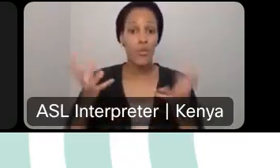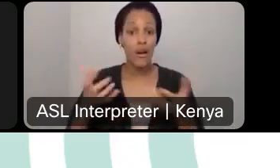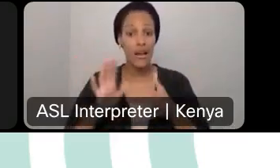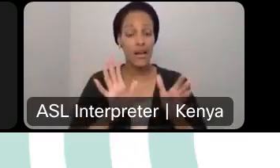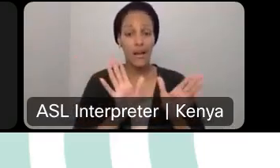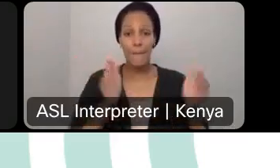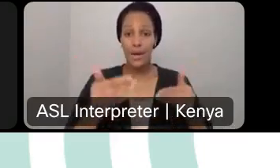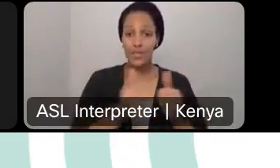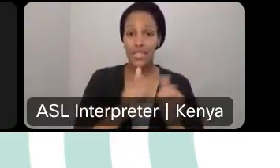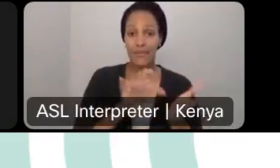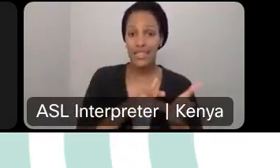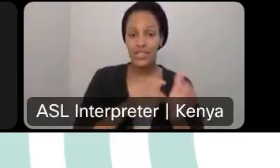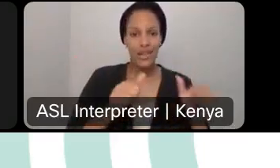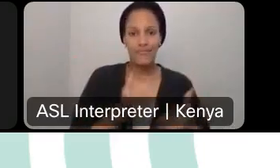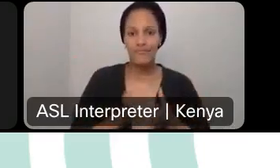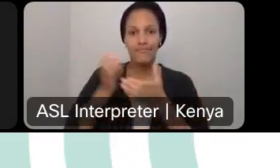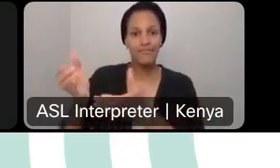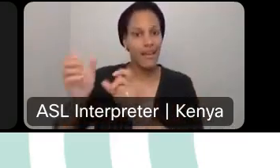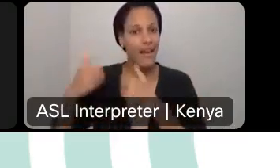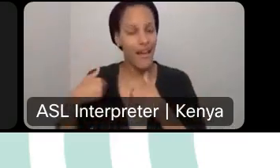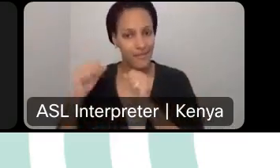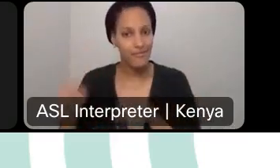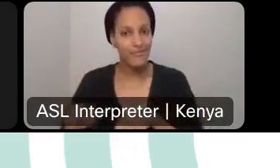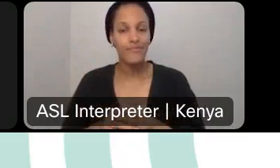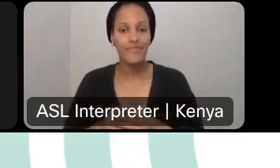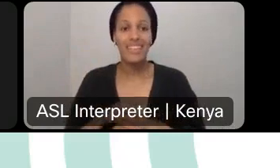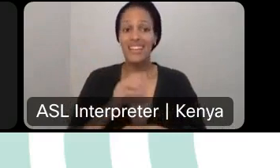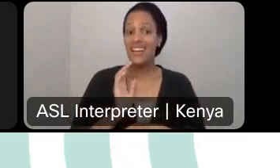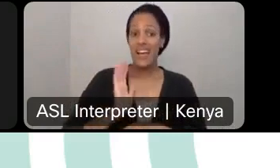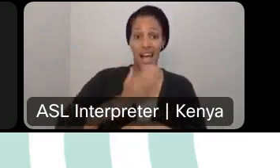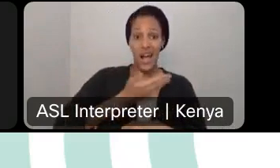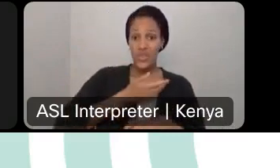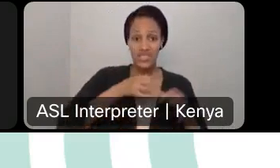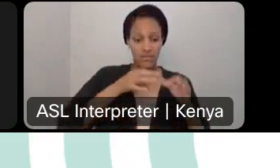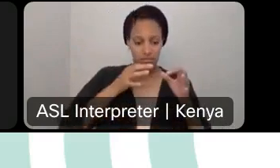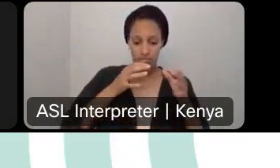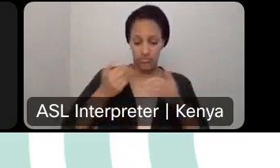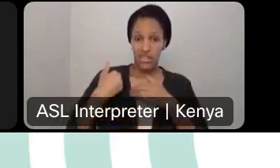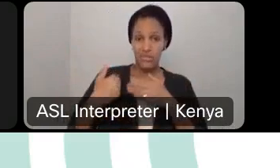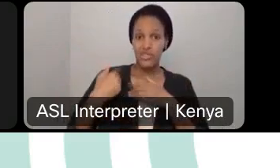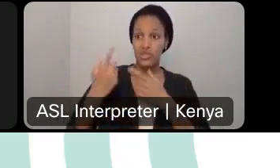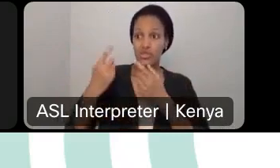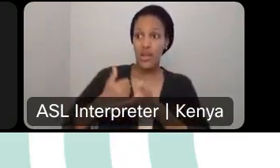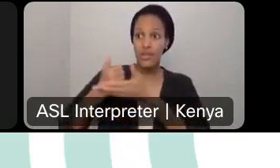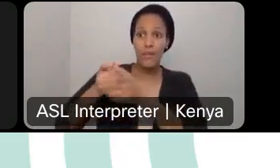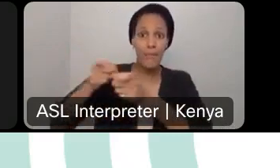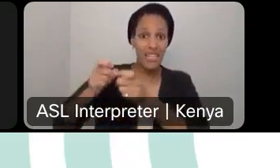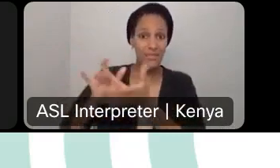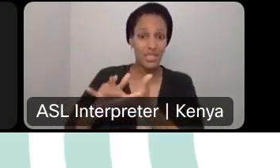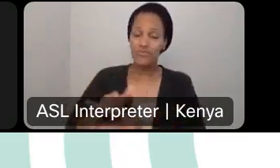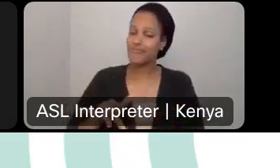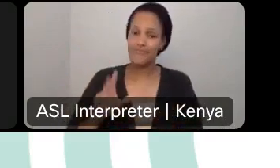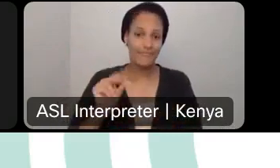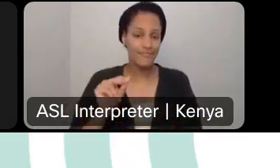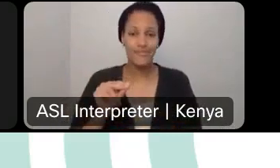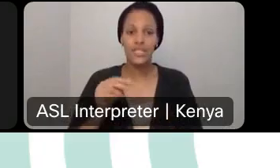one, and it's not up to us to try and manage their medications. Survivors maintain